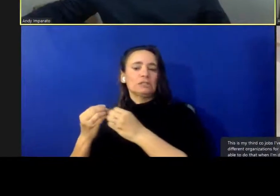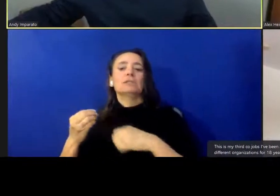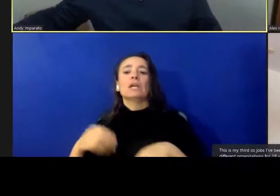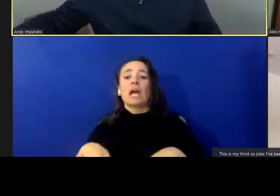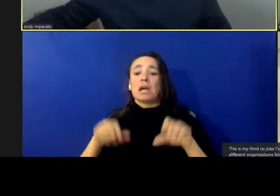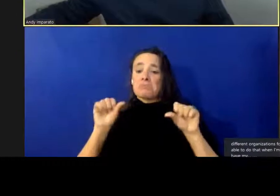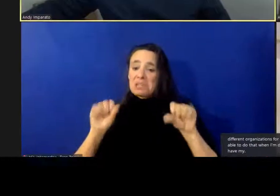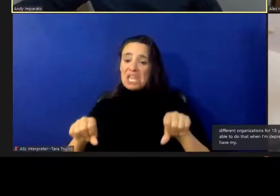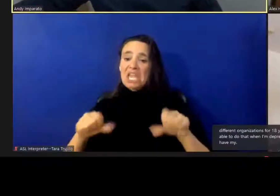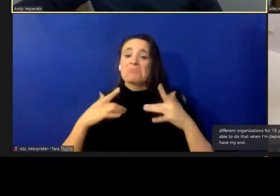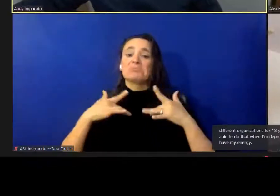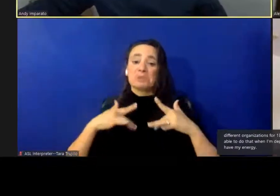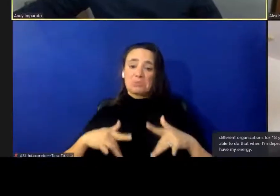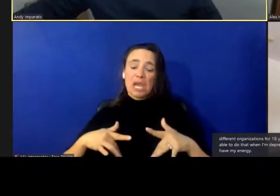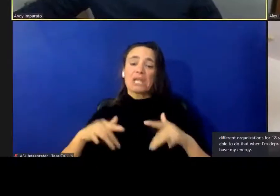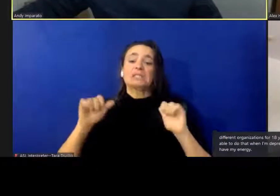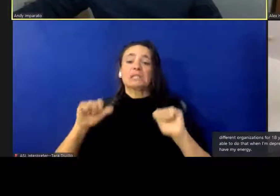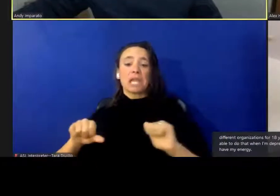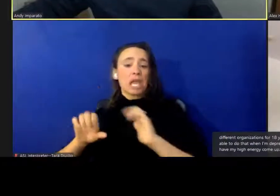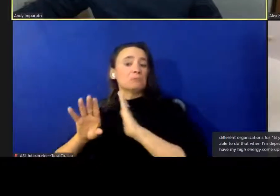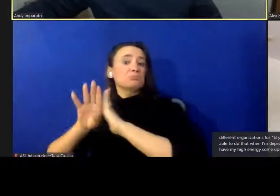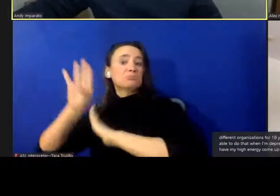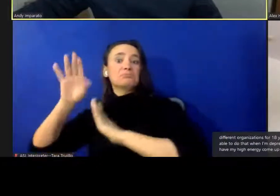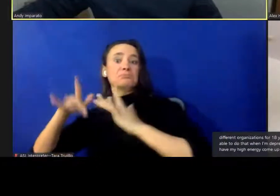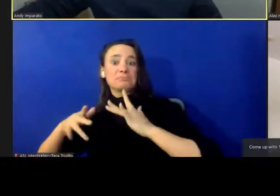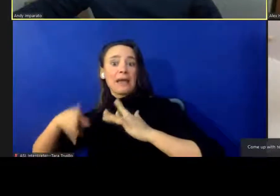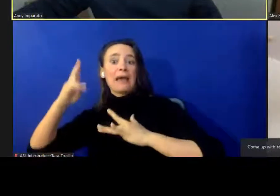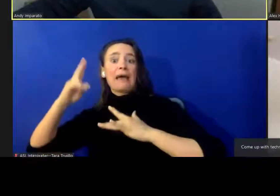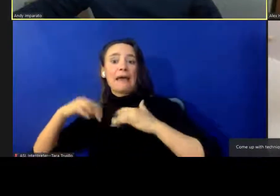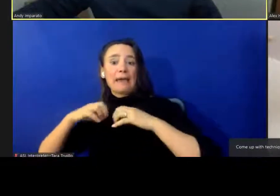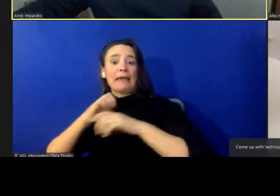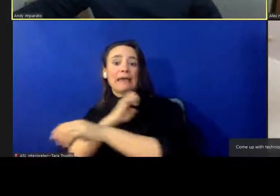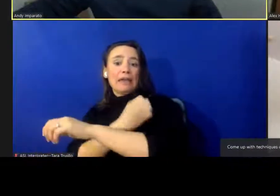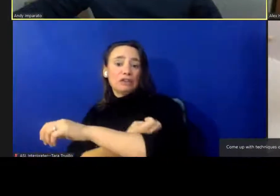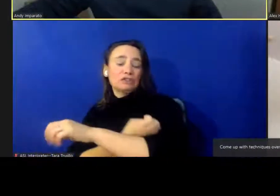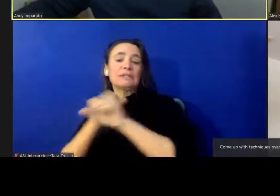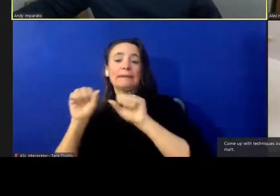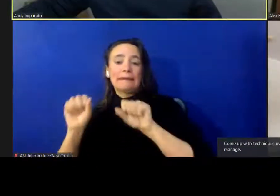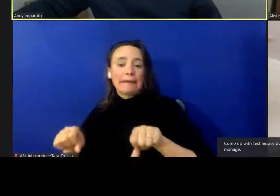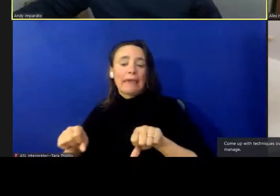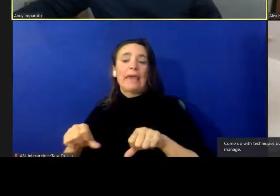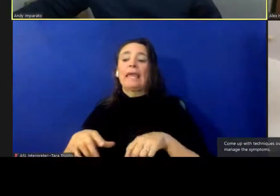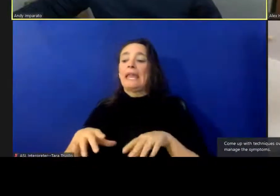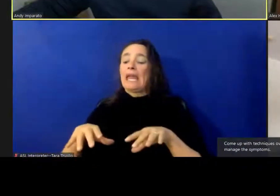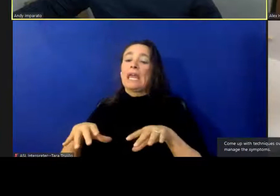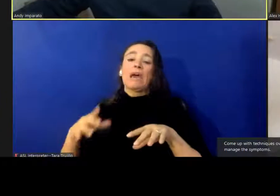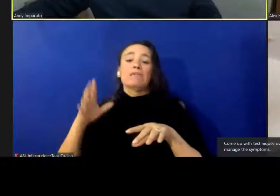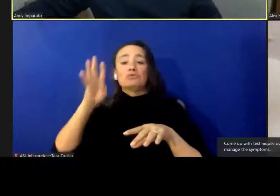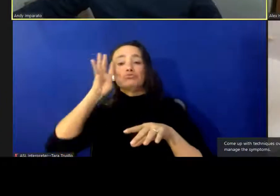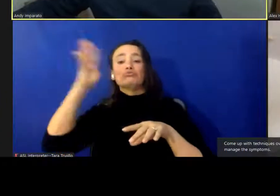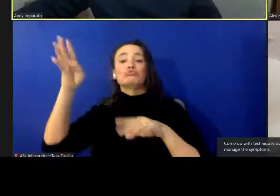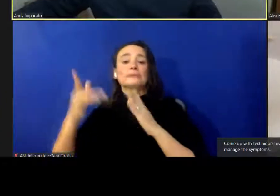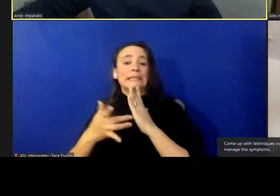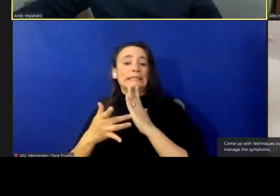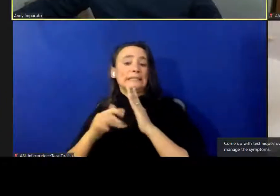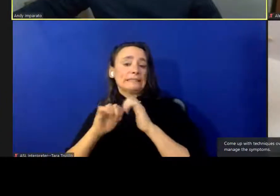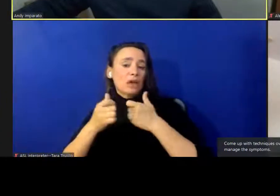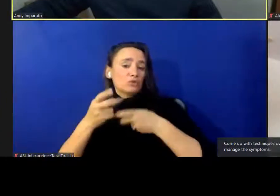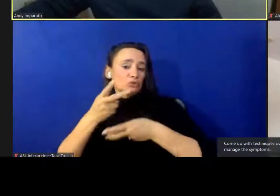when I have my high energy. And I've come up with techniques over the years to manage the symptoms.